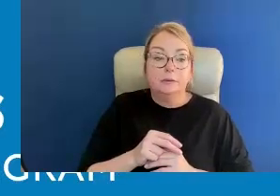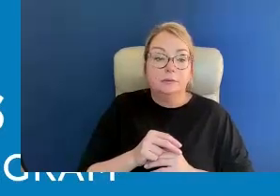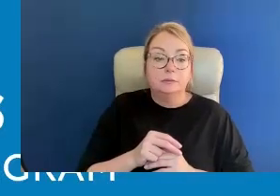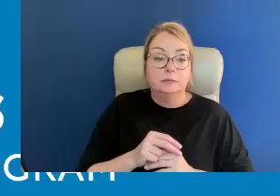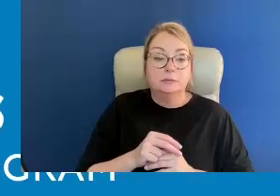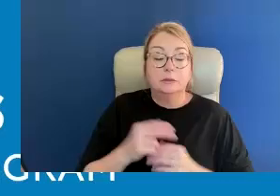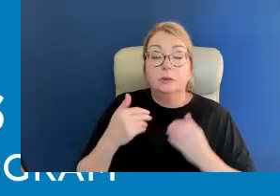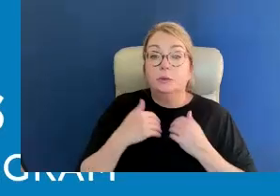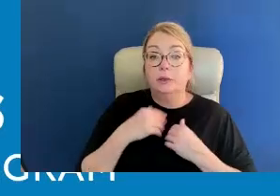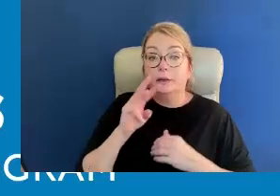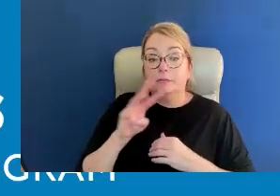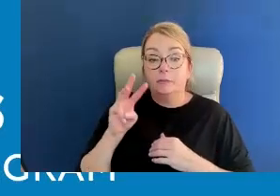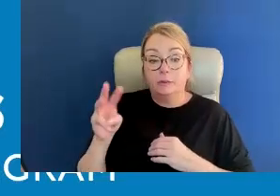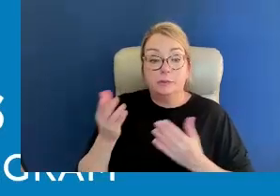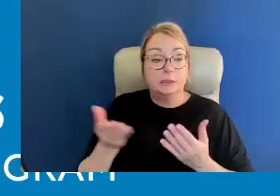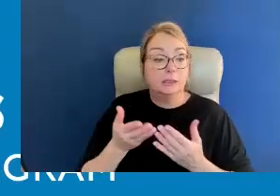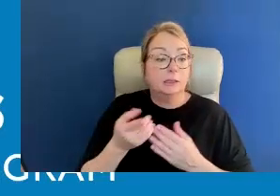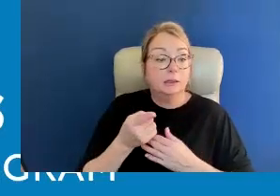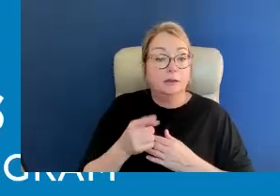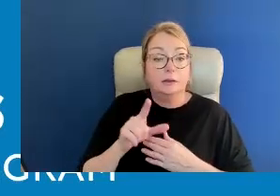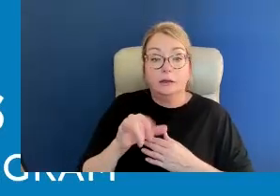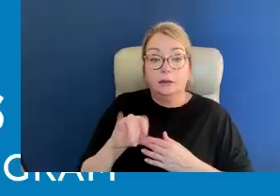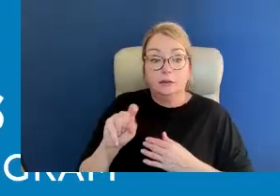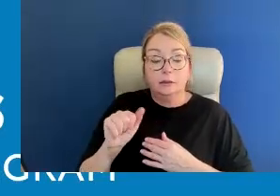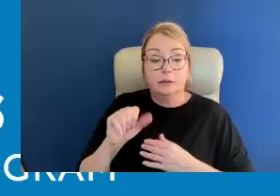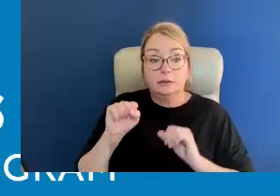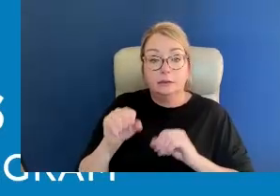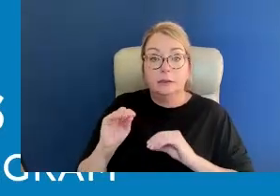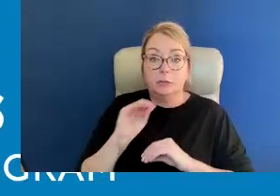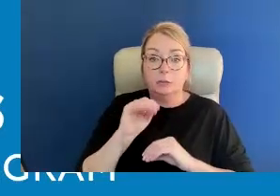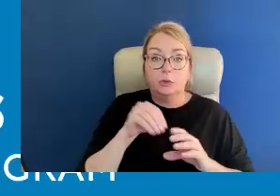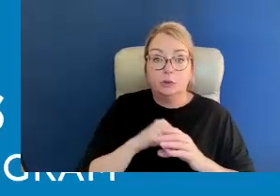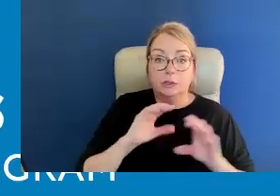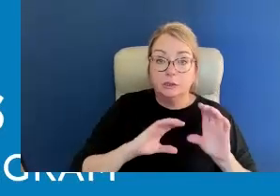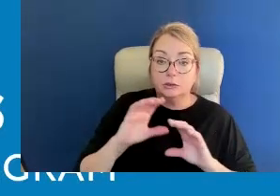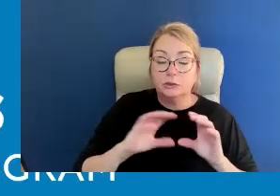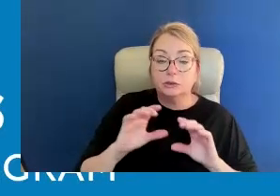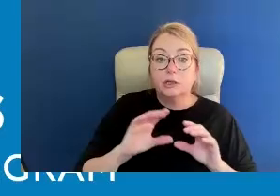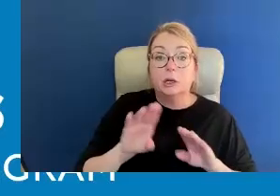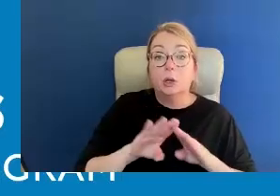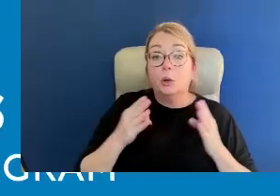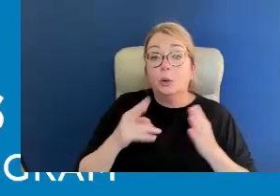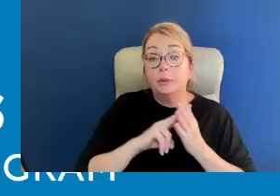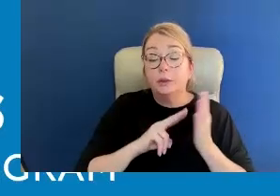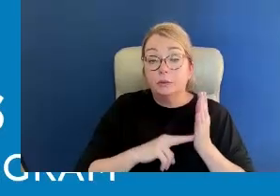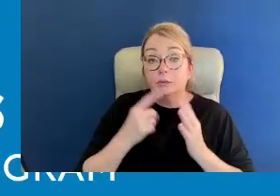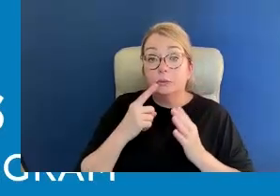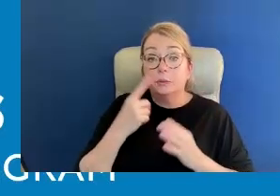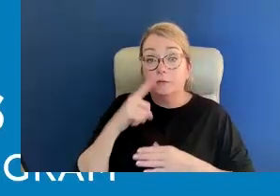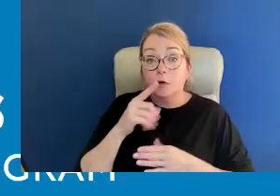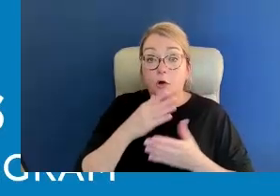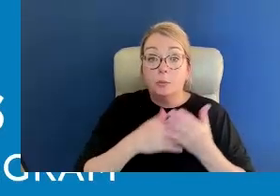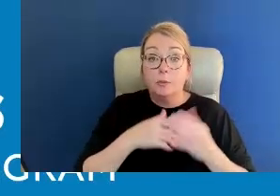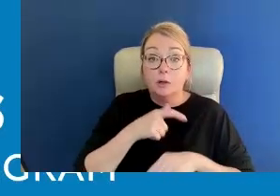We do have a website here, and I believe Lisa can put it in the chat, but all of our open enrollment information for our part-time faculty